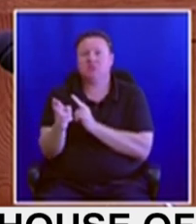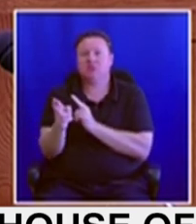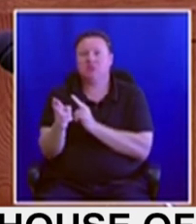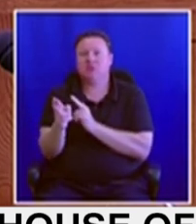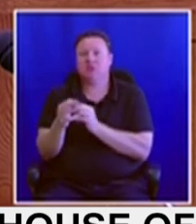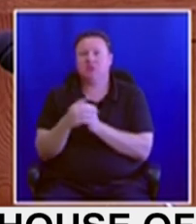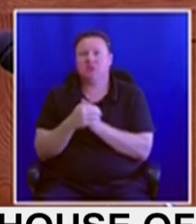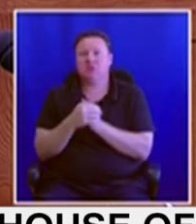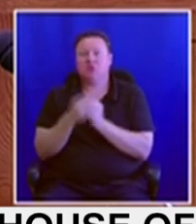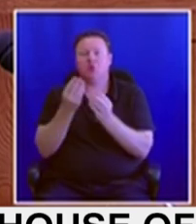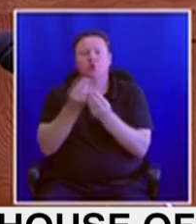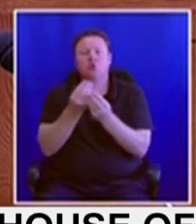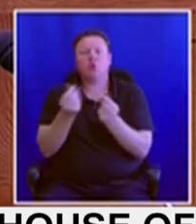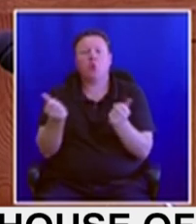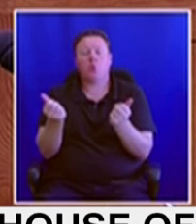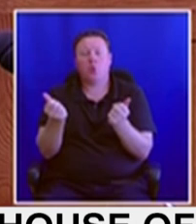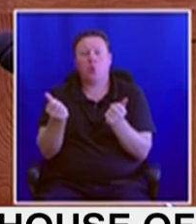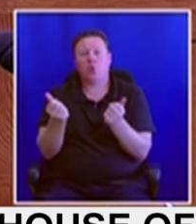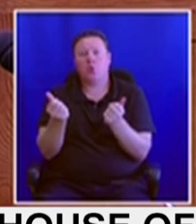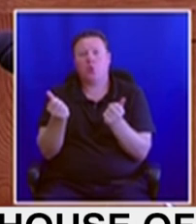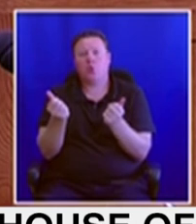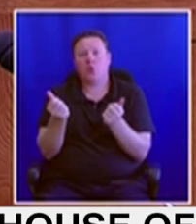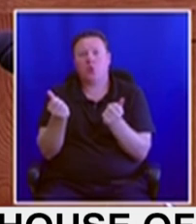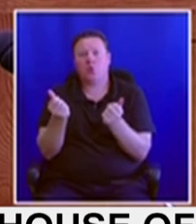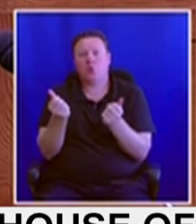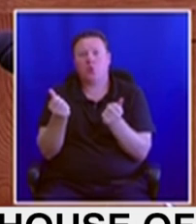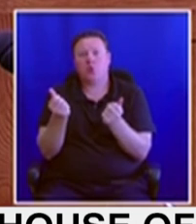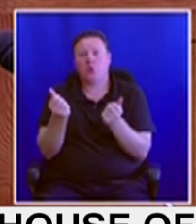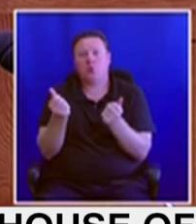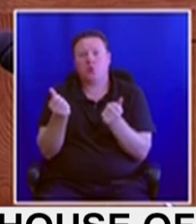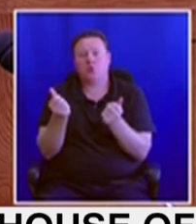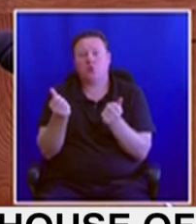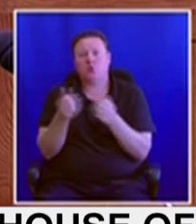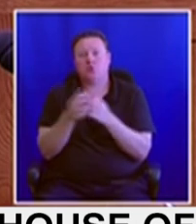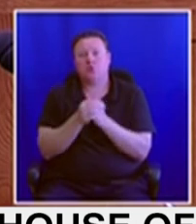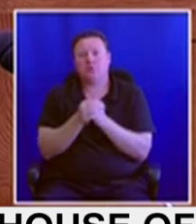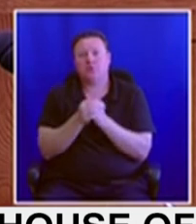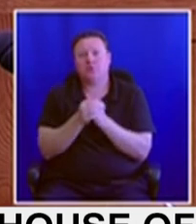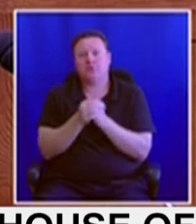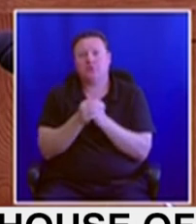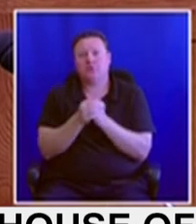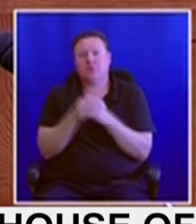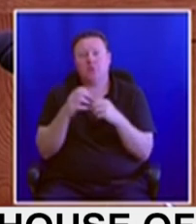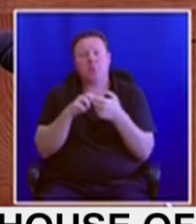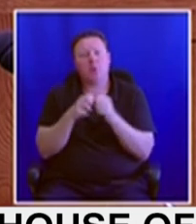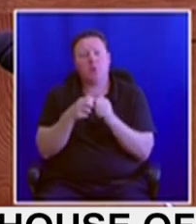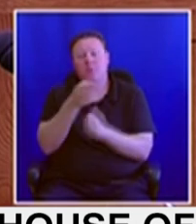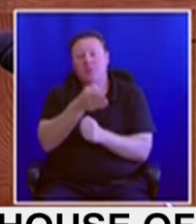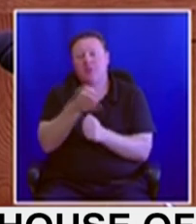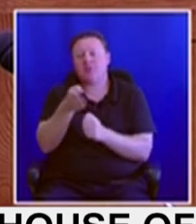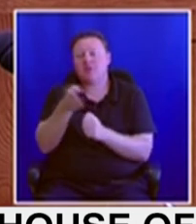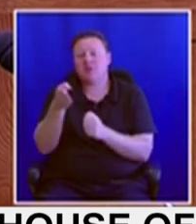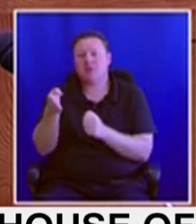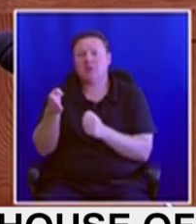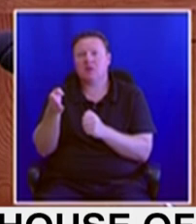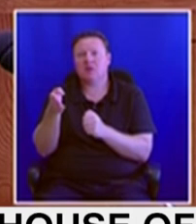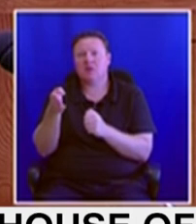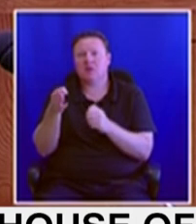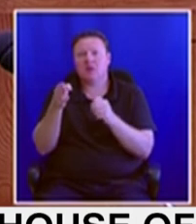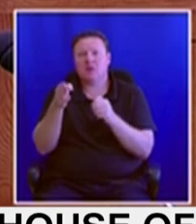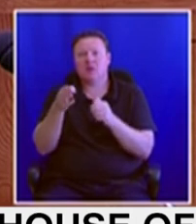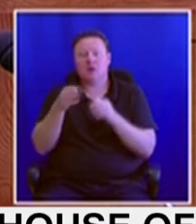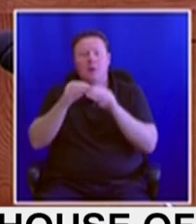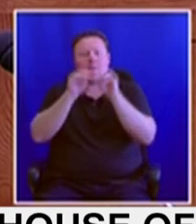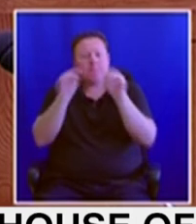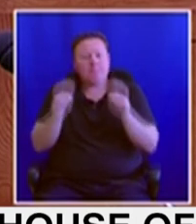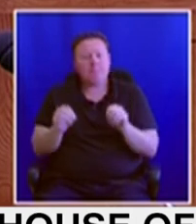addressing our solutions through what we have put together as a model, a